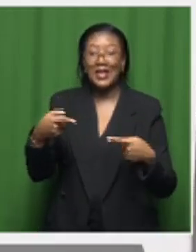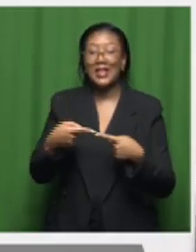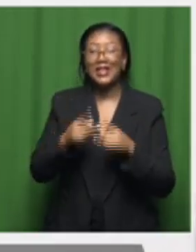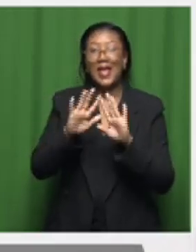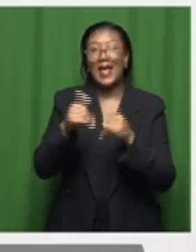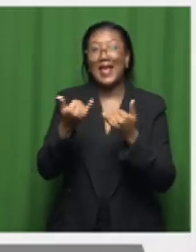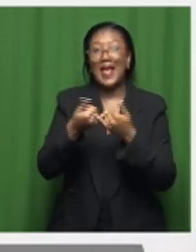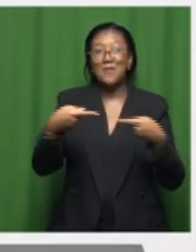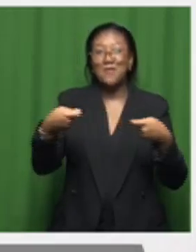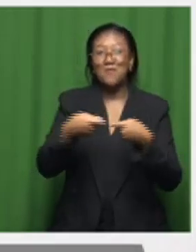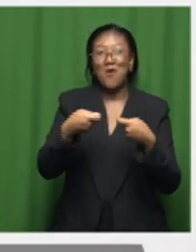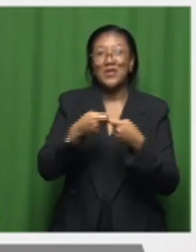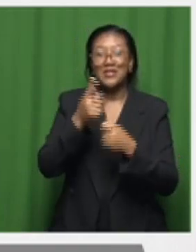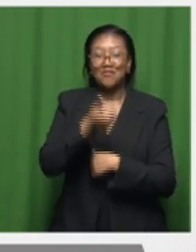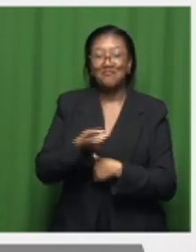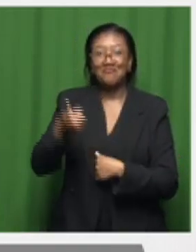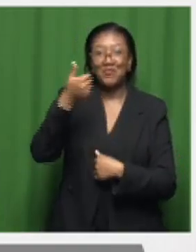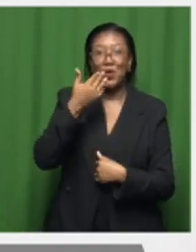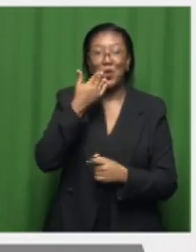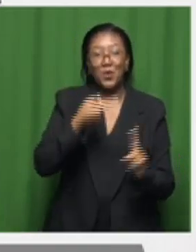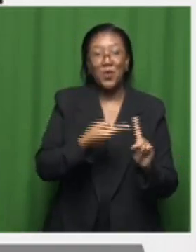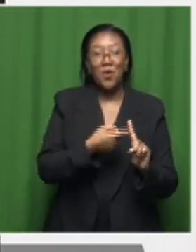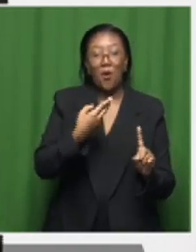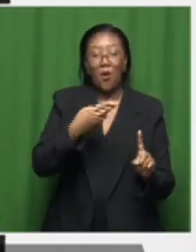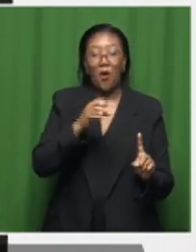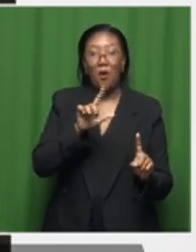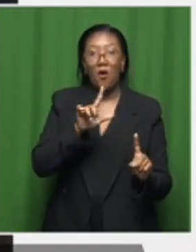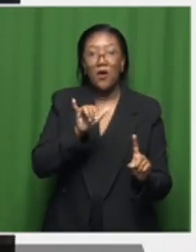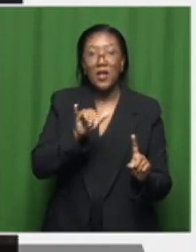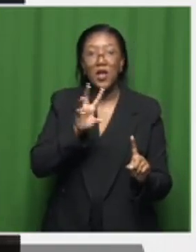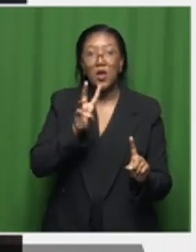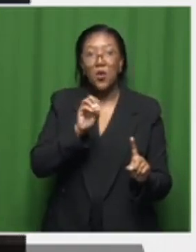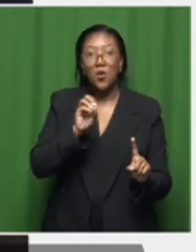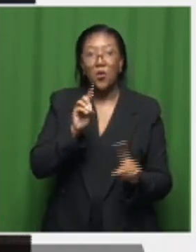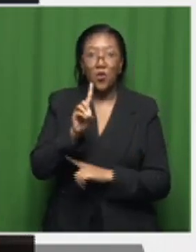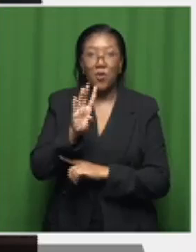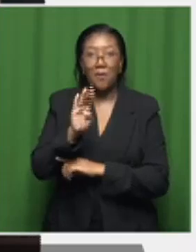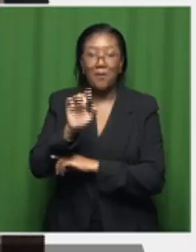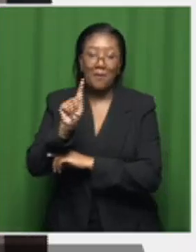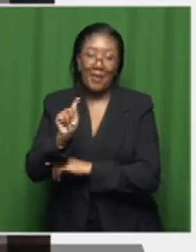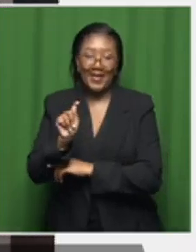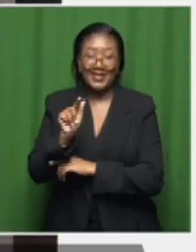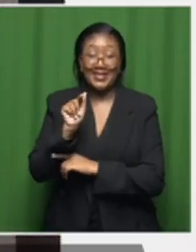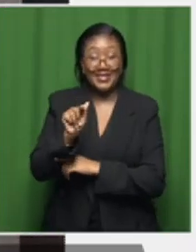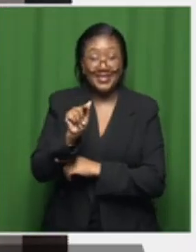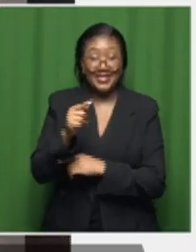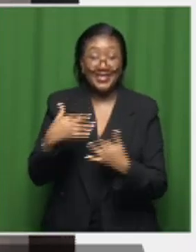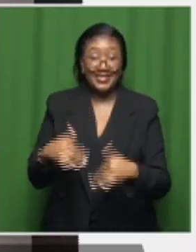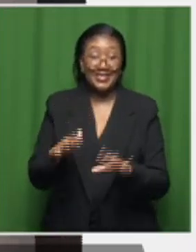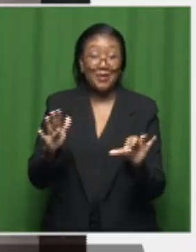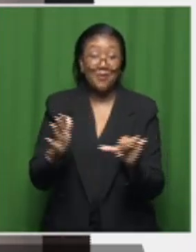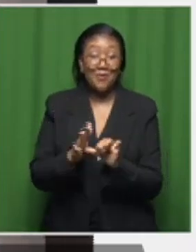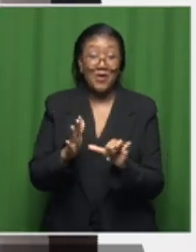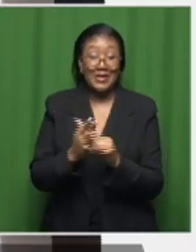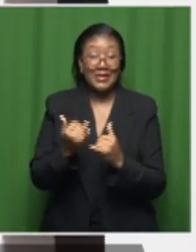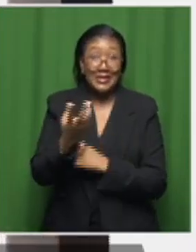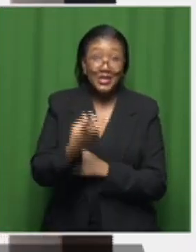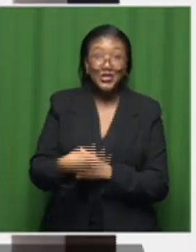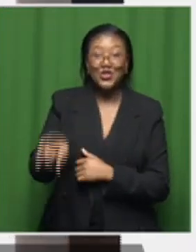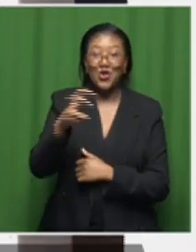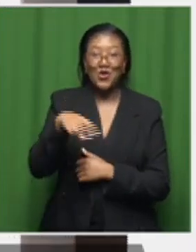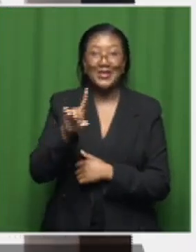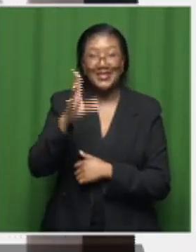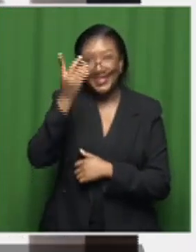They'll be with us here again, talking to their support behind it, and most importantly, the amount of tourism that